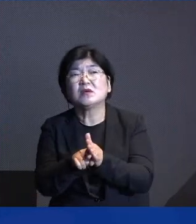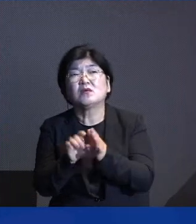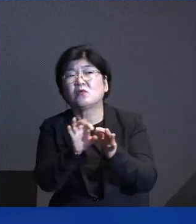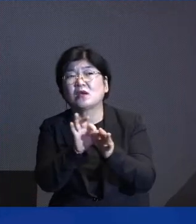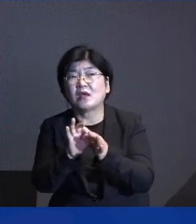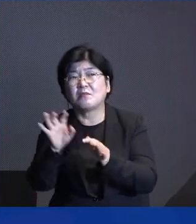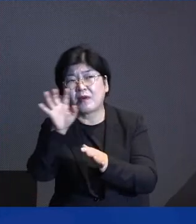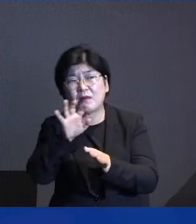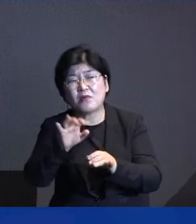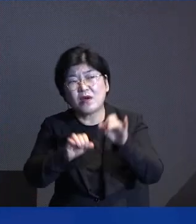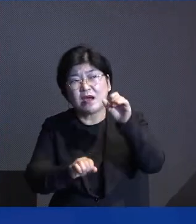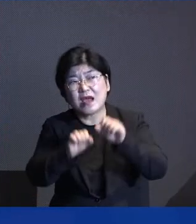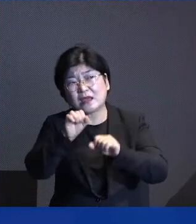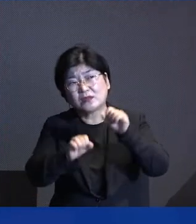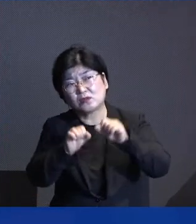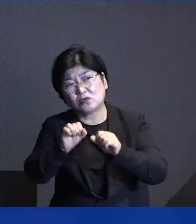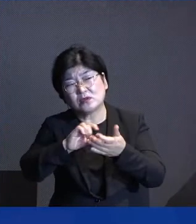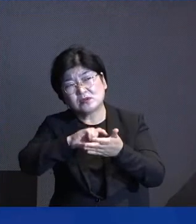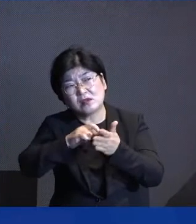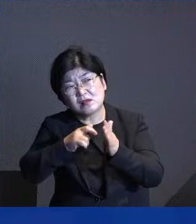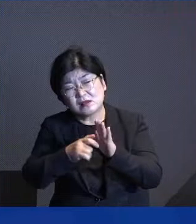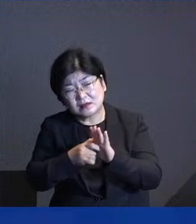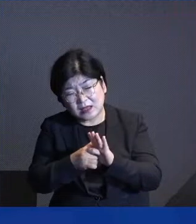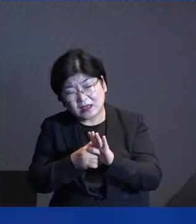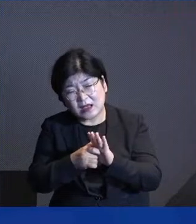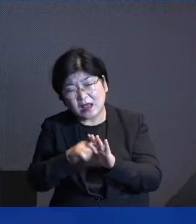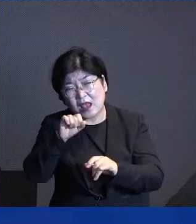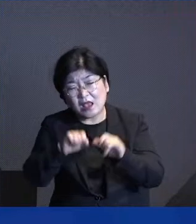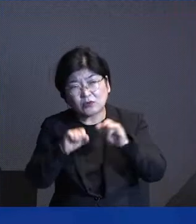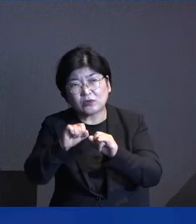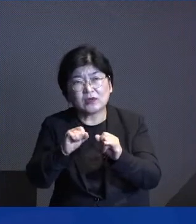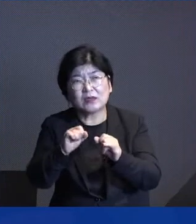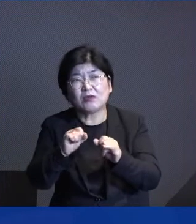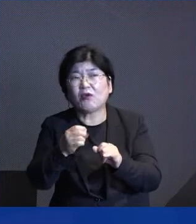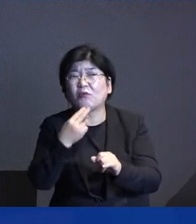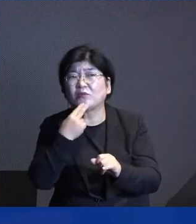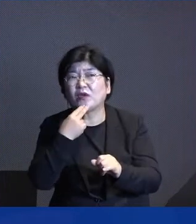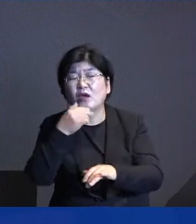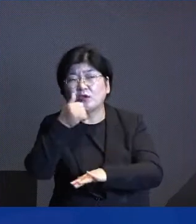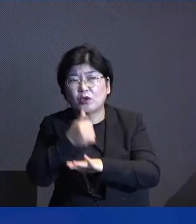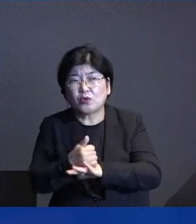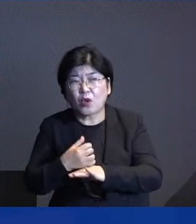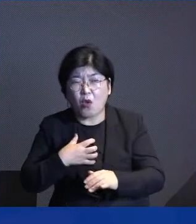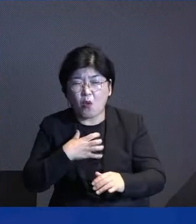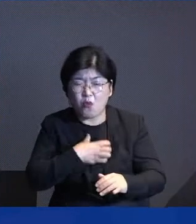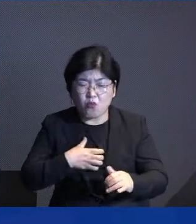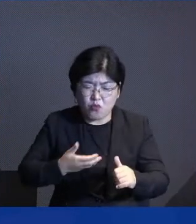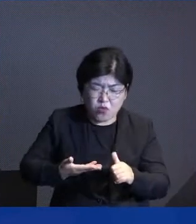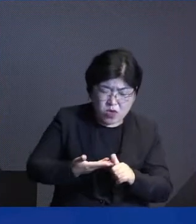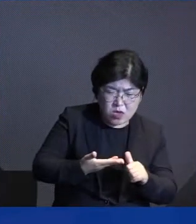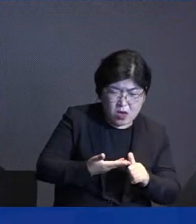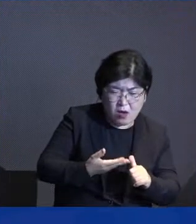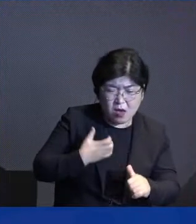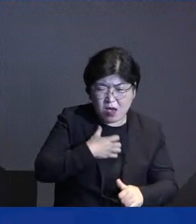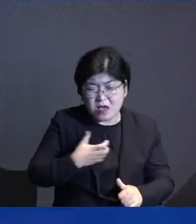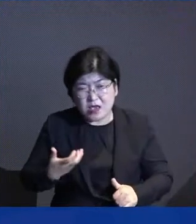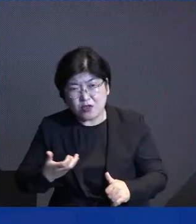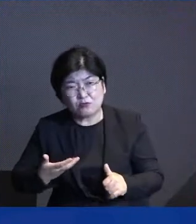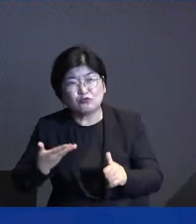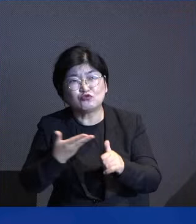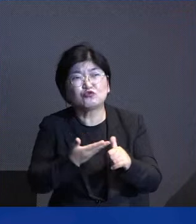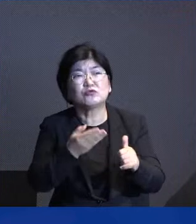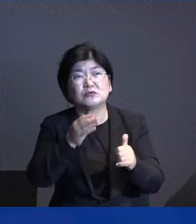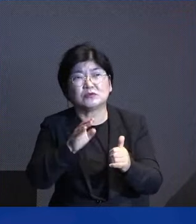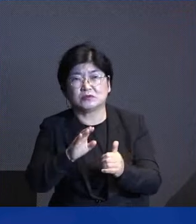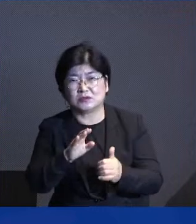Most perpetrators are actually individuals who know them, and the community prevalence is as high as